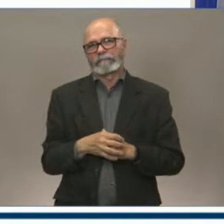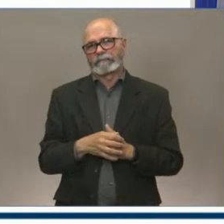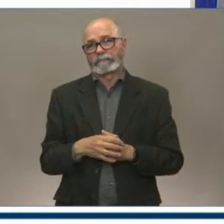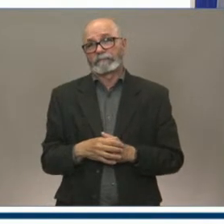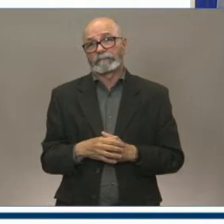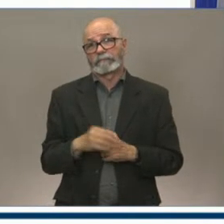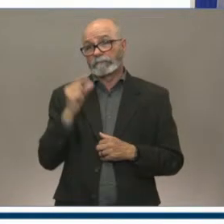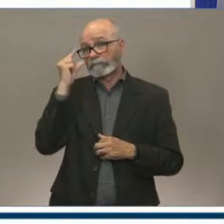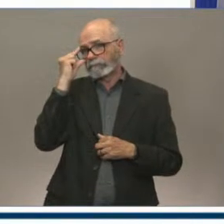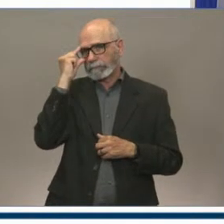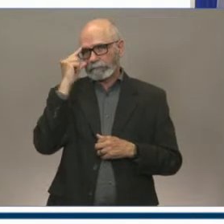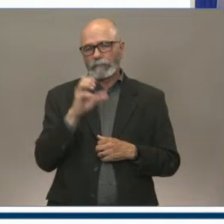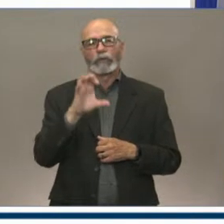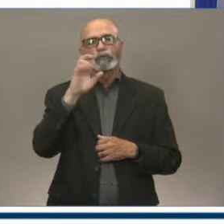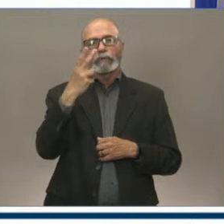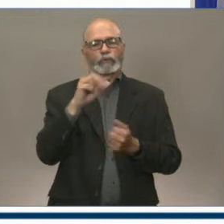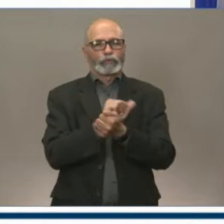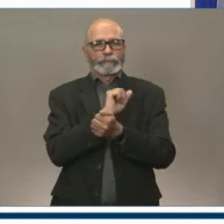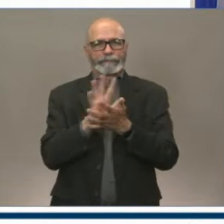ahead, Nabal.